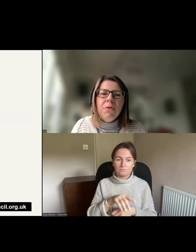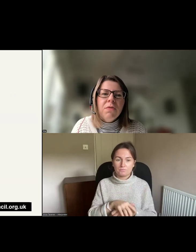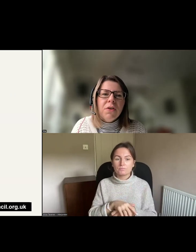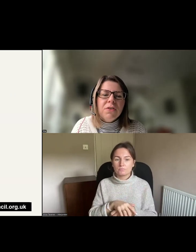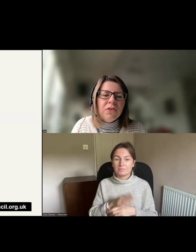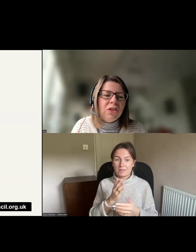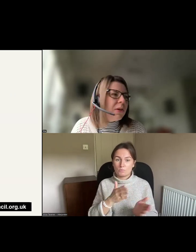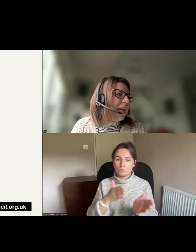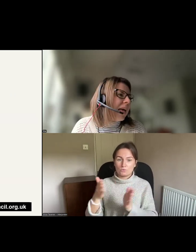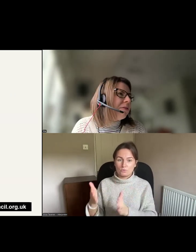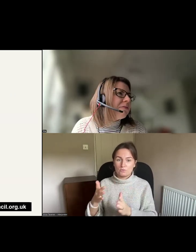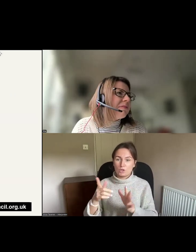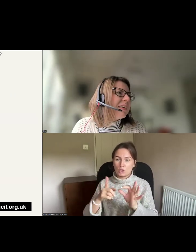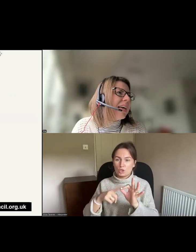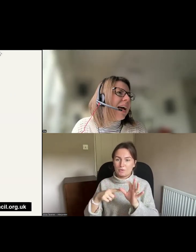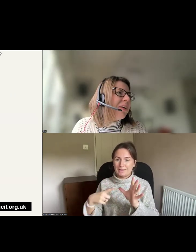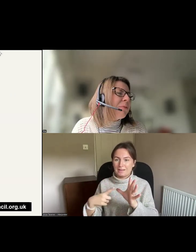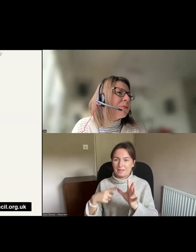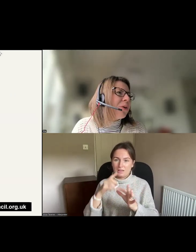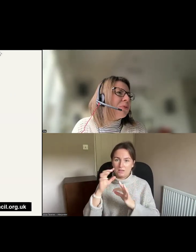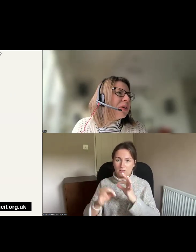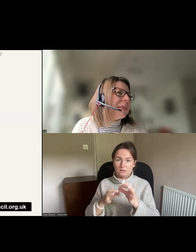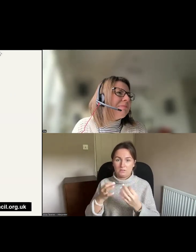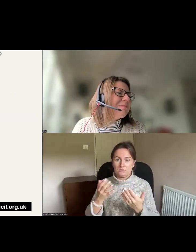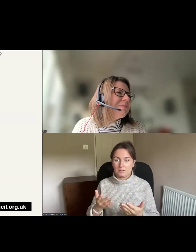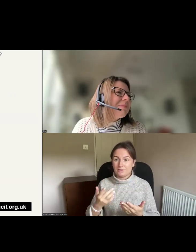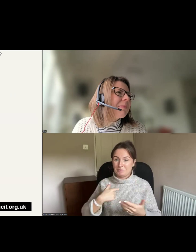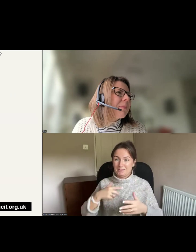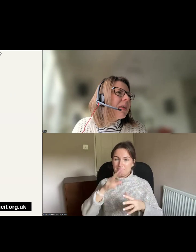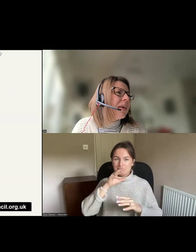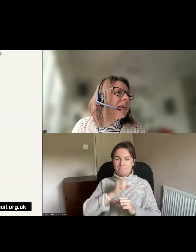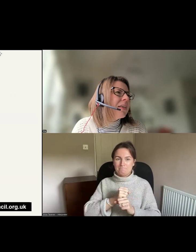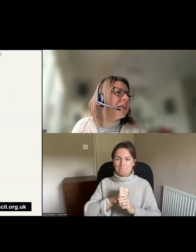going to move on to Q&A now, and I will stop talking.